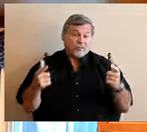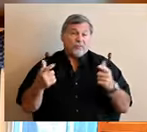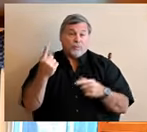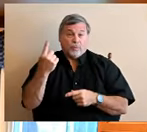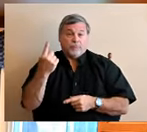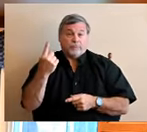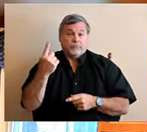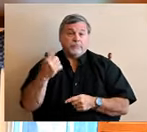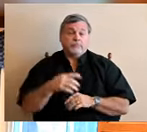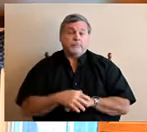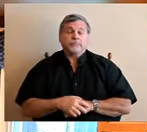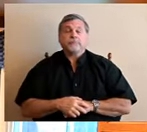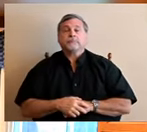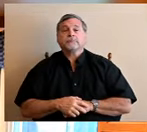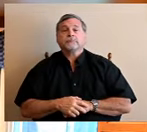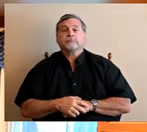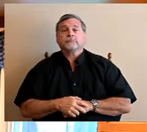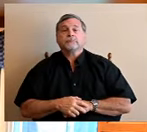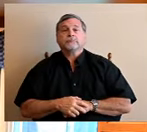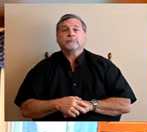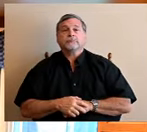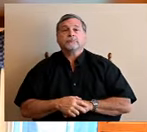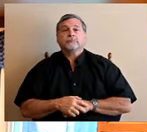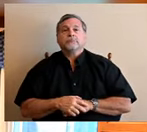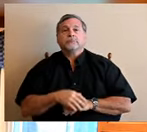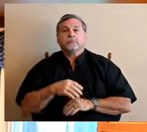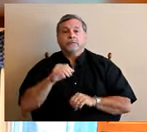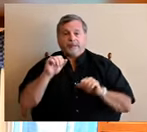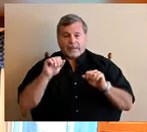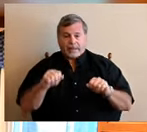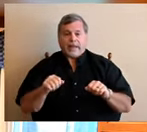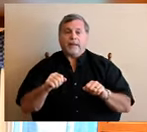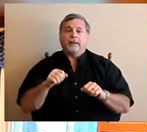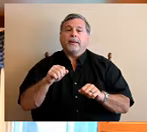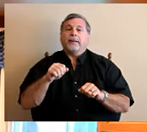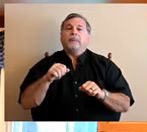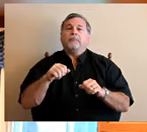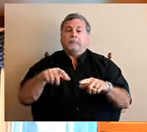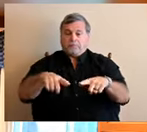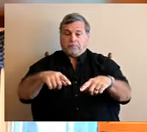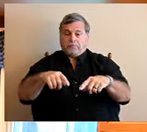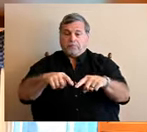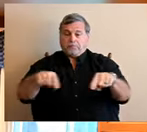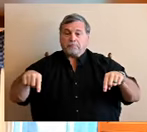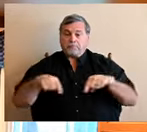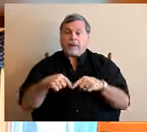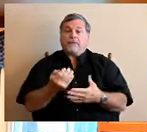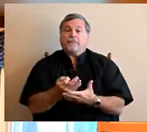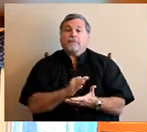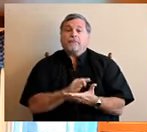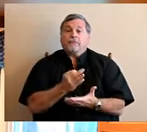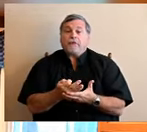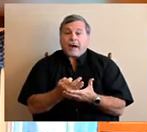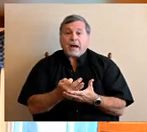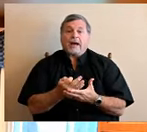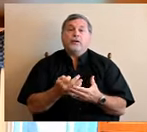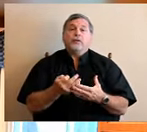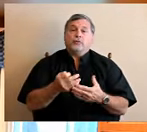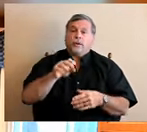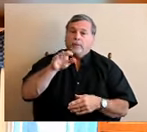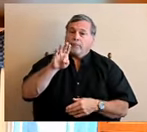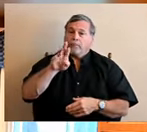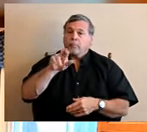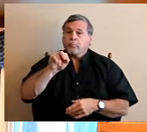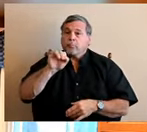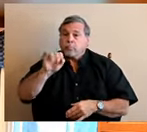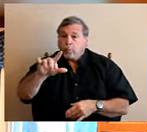larger skillets in your set of tools because you can pan fry, you can broil in it, you can put it in the